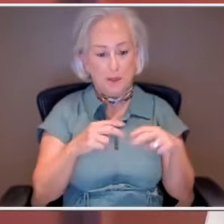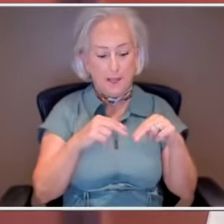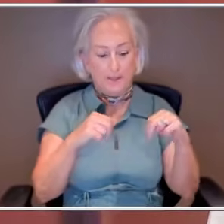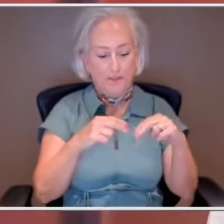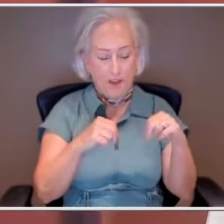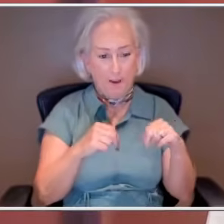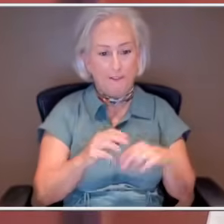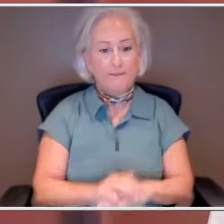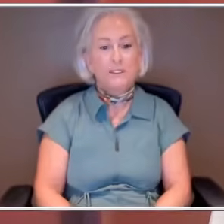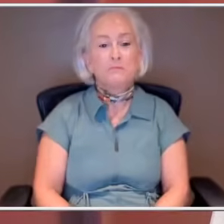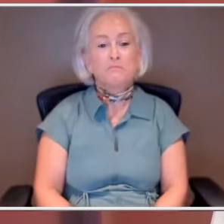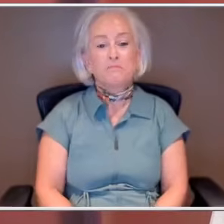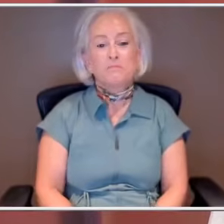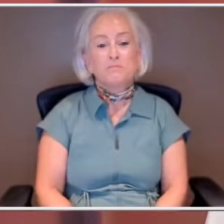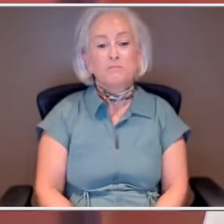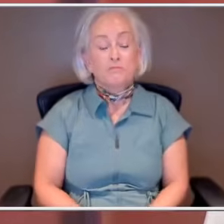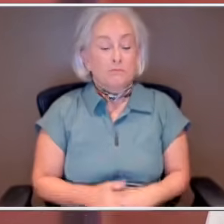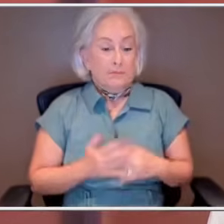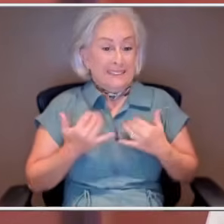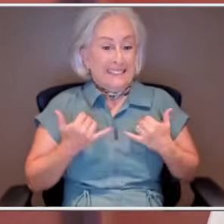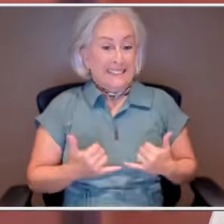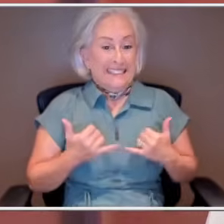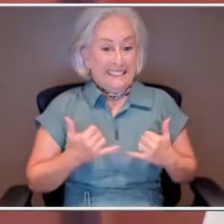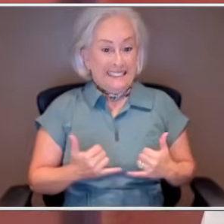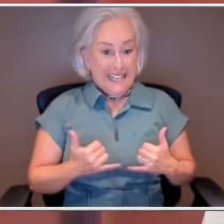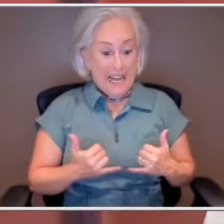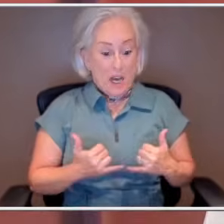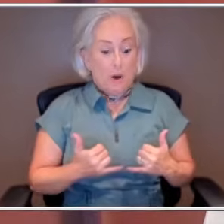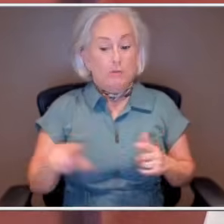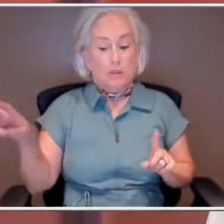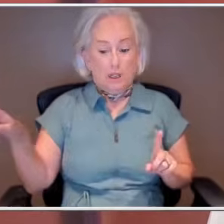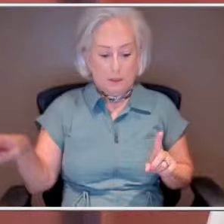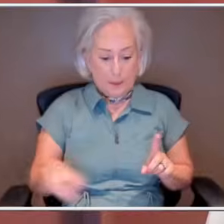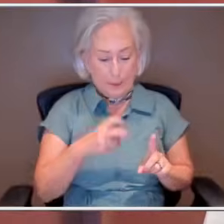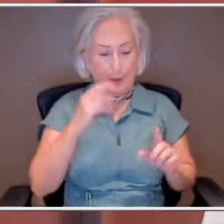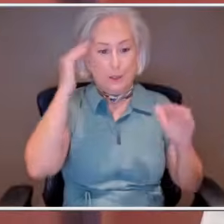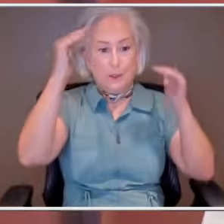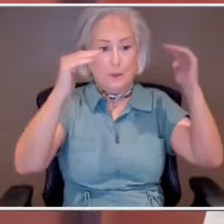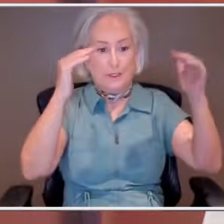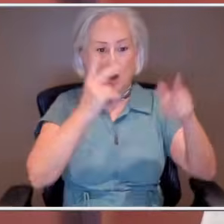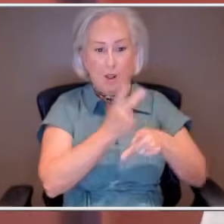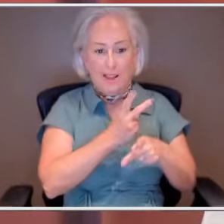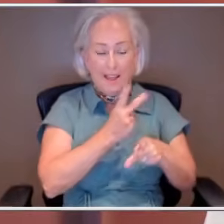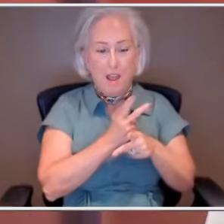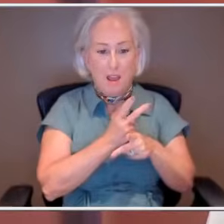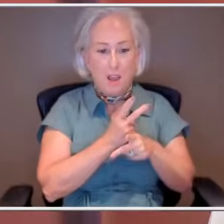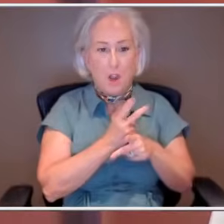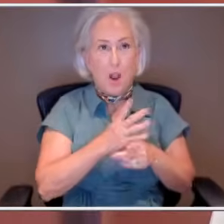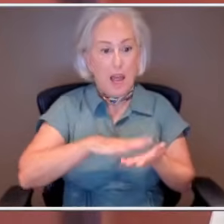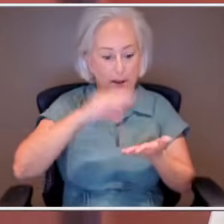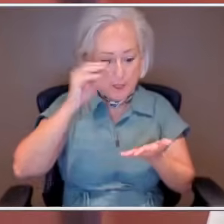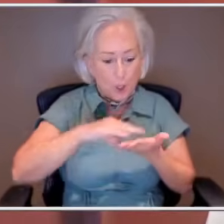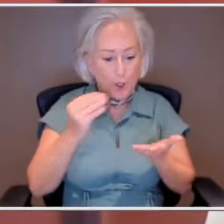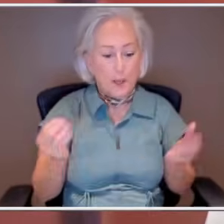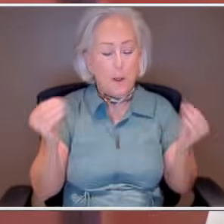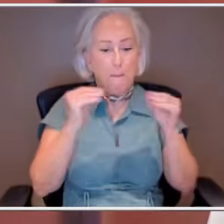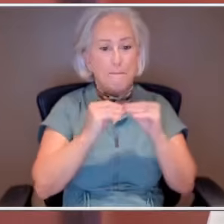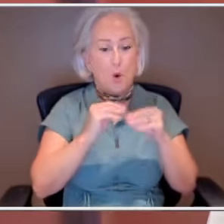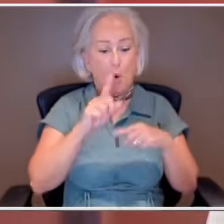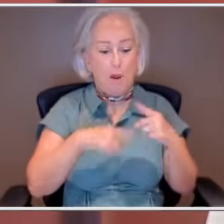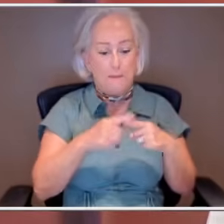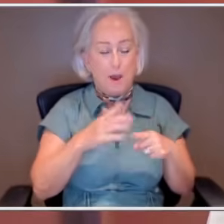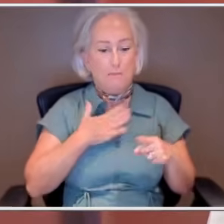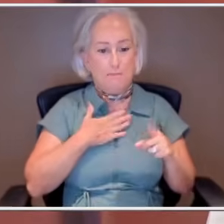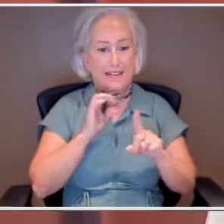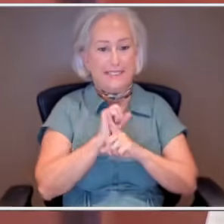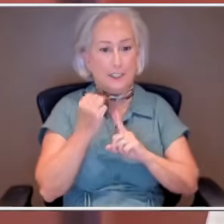as I transition that into an adult, I'm learning that more things about my condition, more things that I